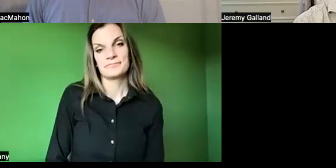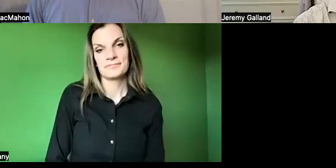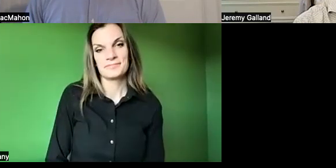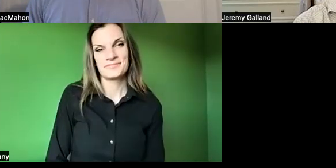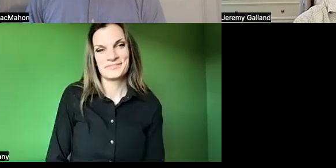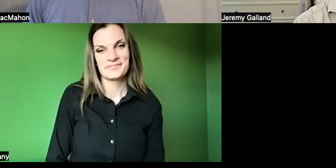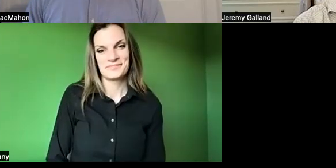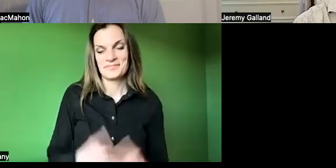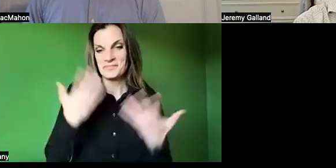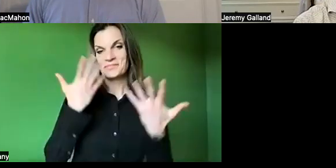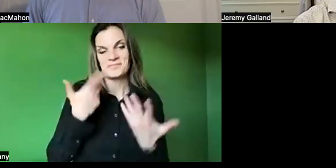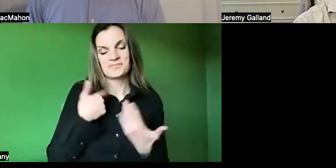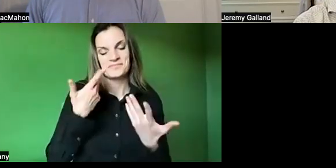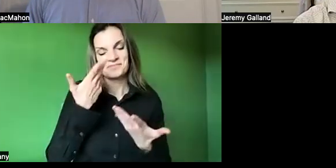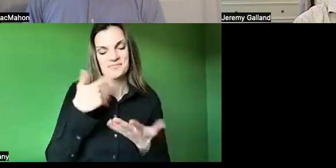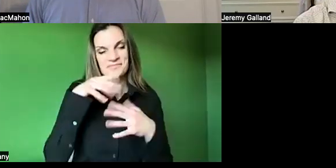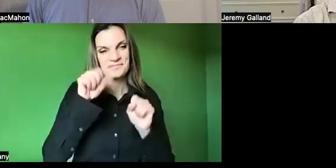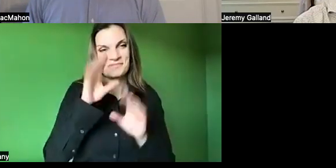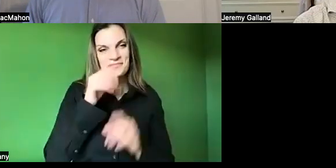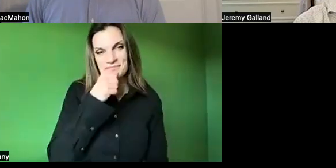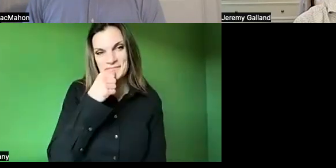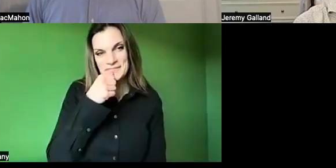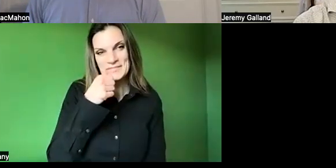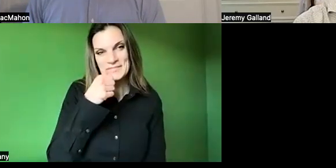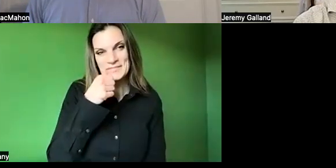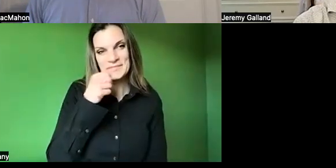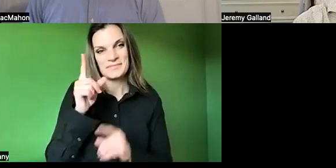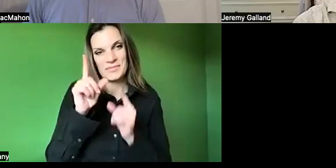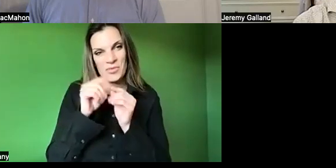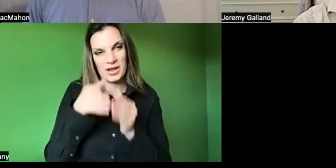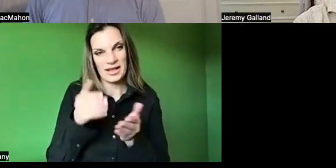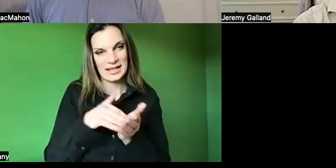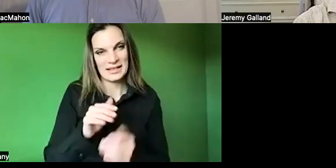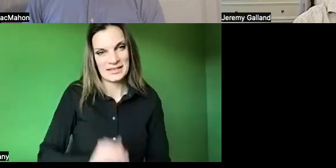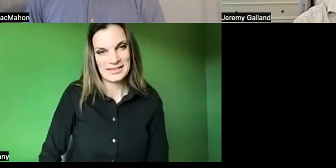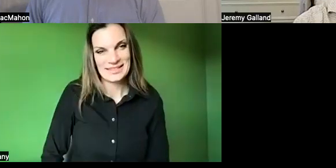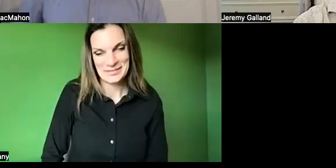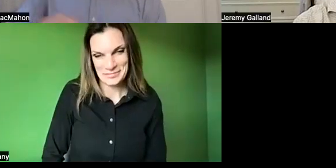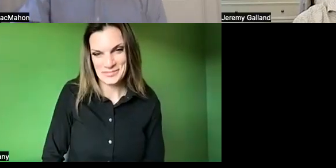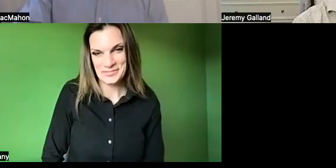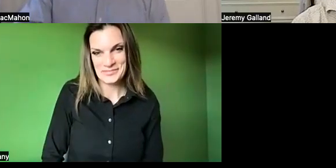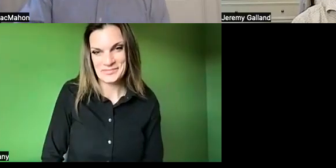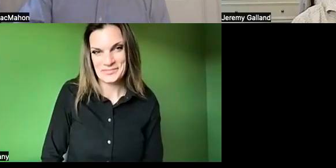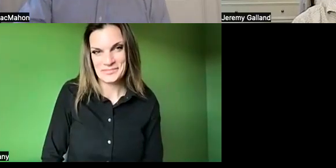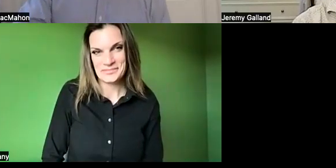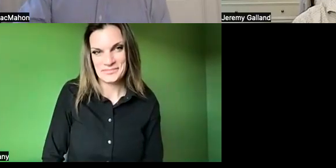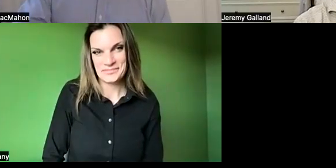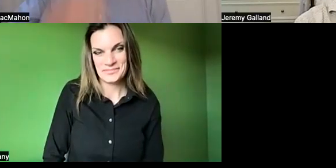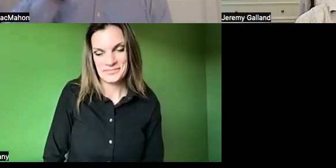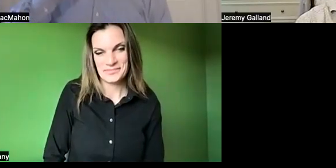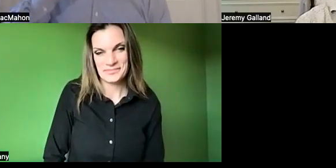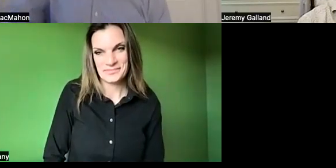going to give up my rebut, and it's okay. Okay, you still got one more. That, and I won't ask for one in its place. Okay.